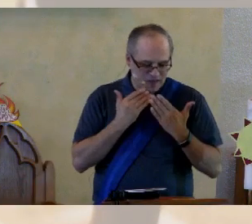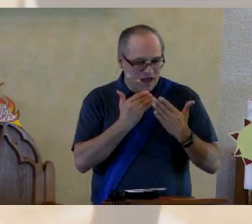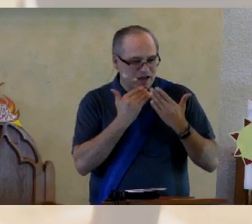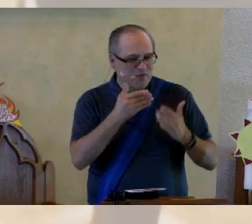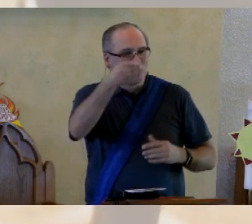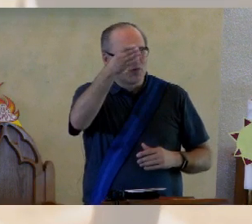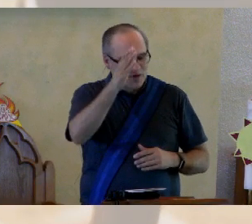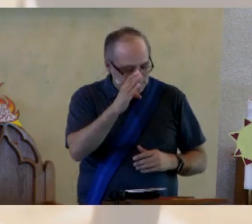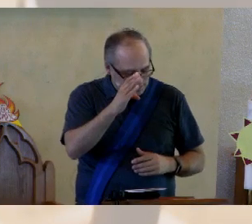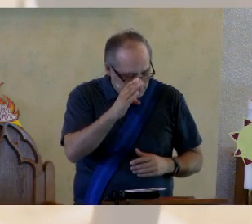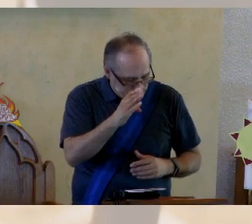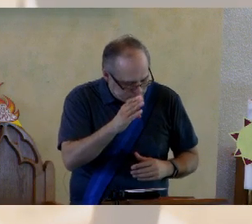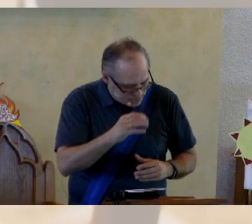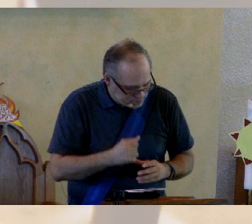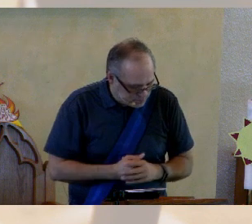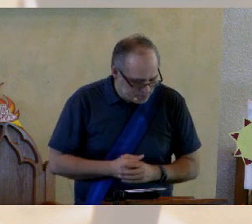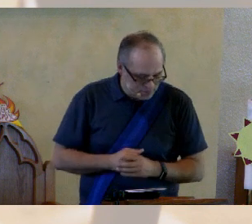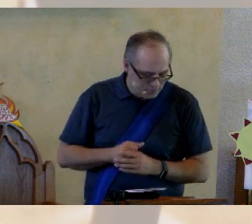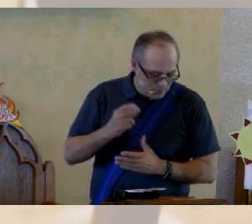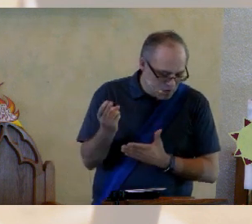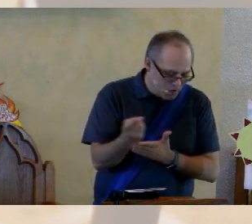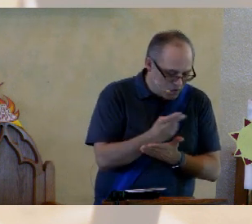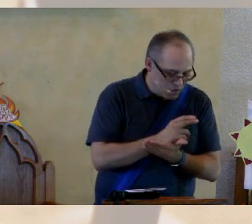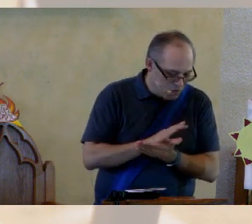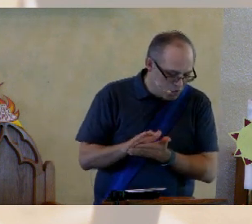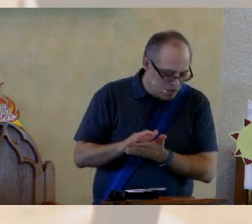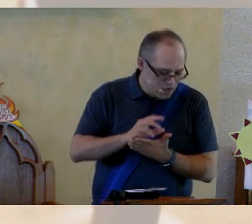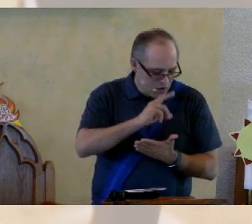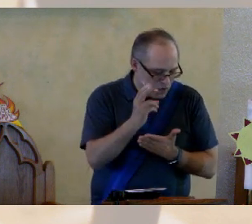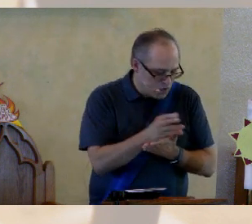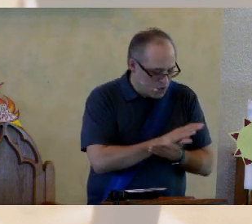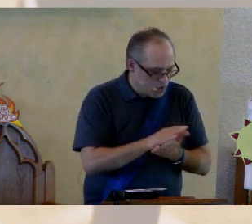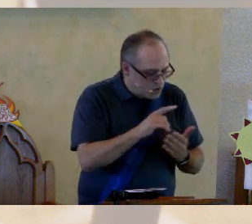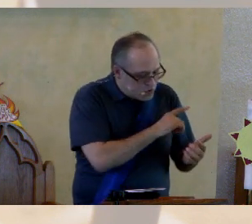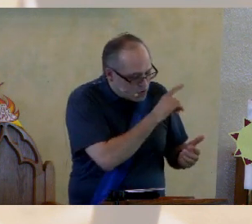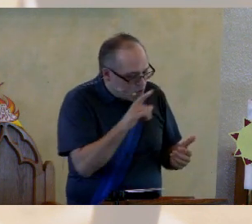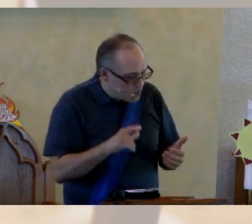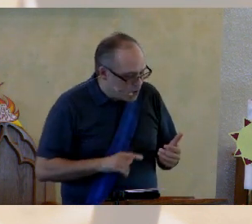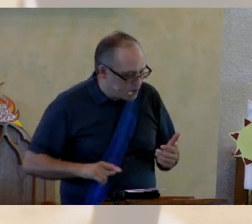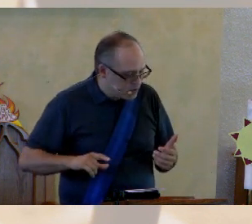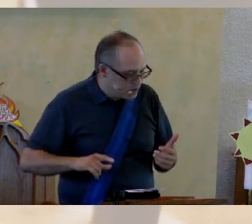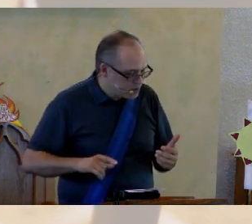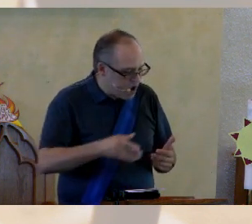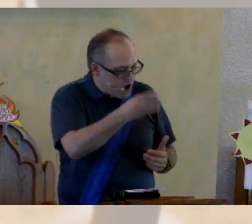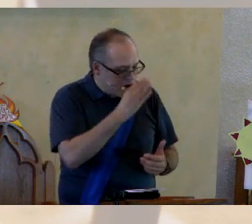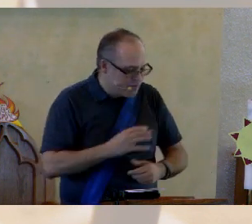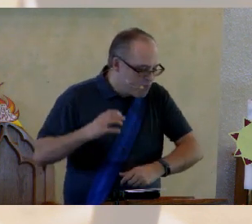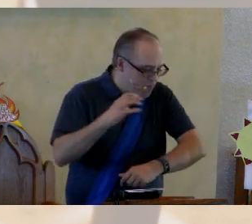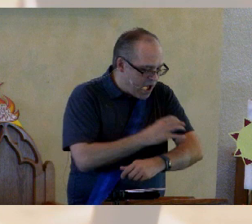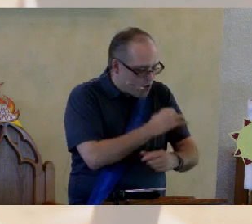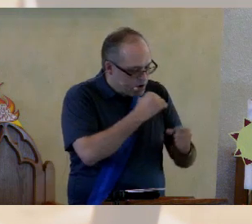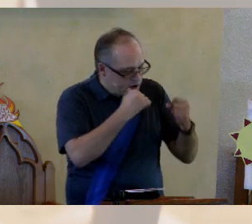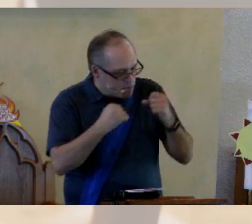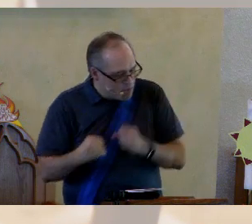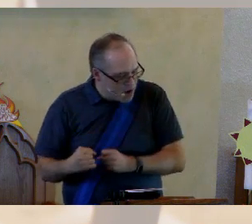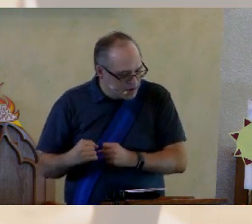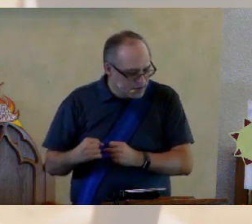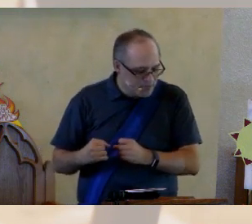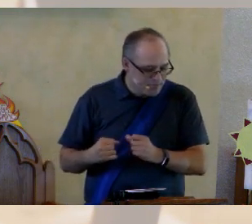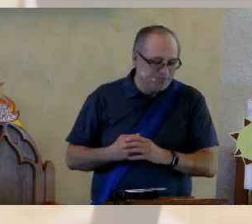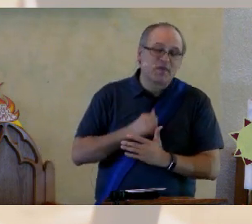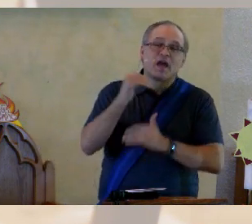to God. Holy, holy, holy Lord, God of power and